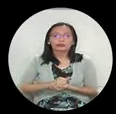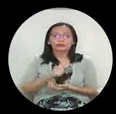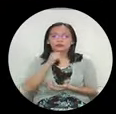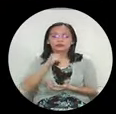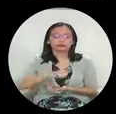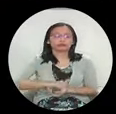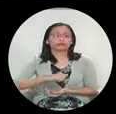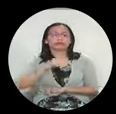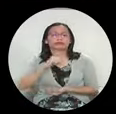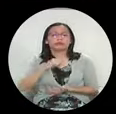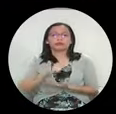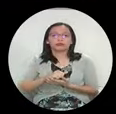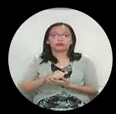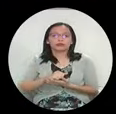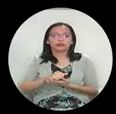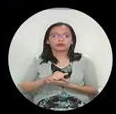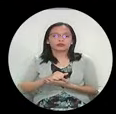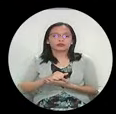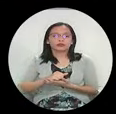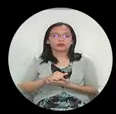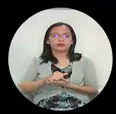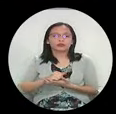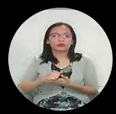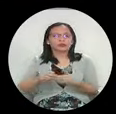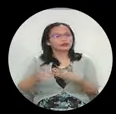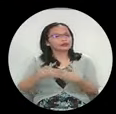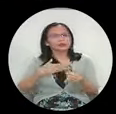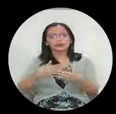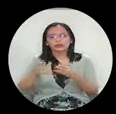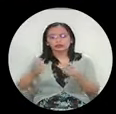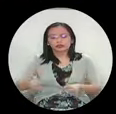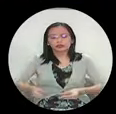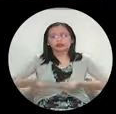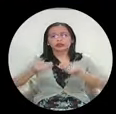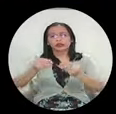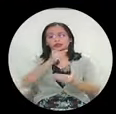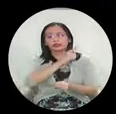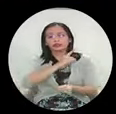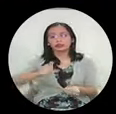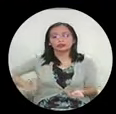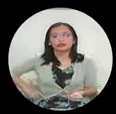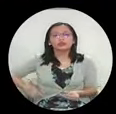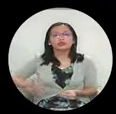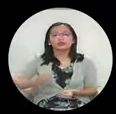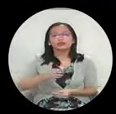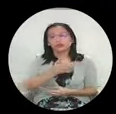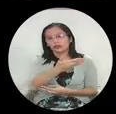Di gyud ta magpahambog. Whatever God has given to you, it is a stewardship.